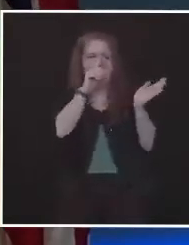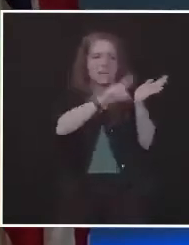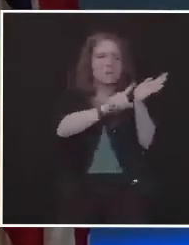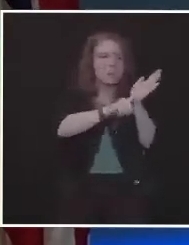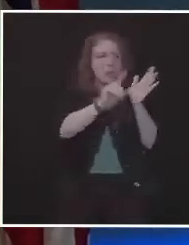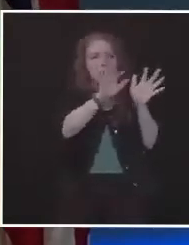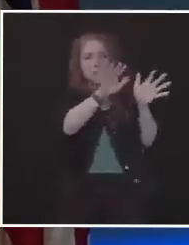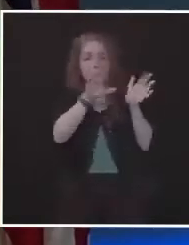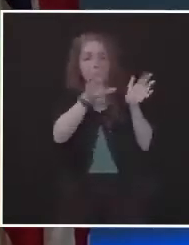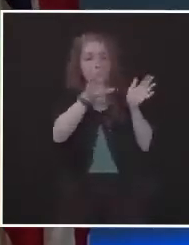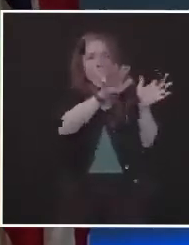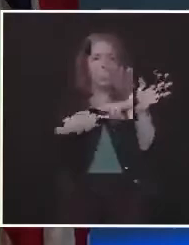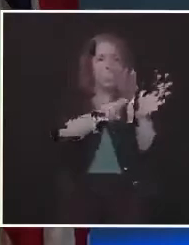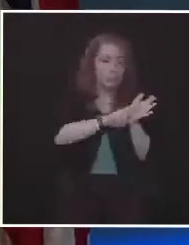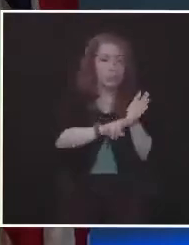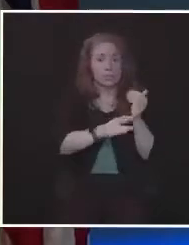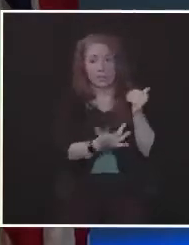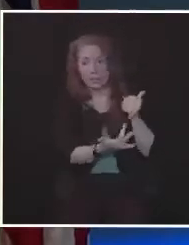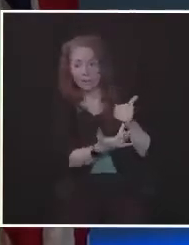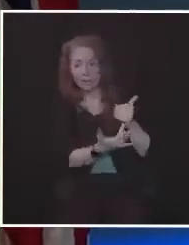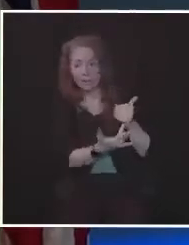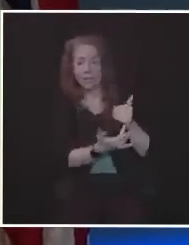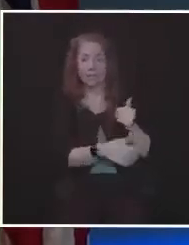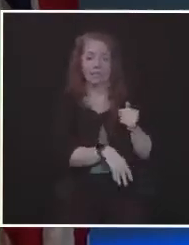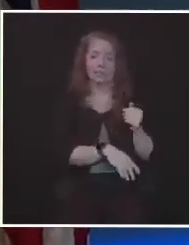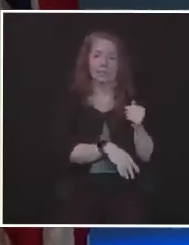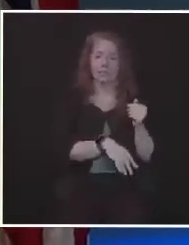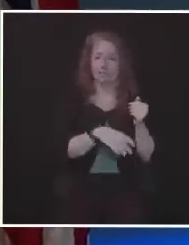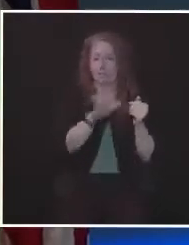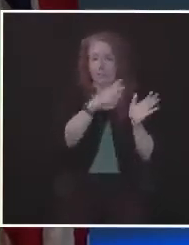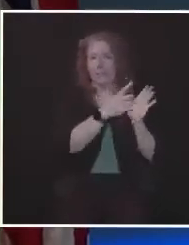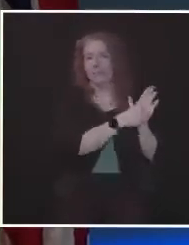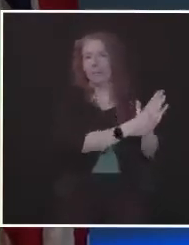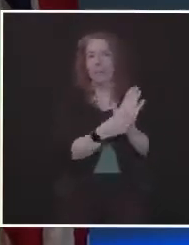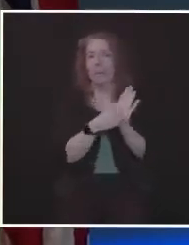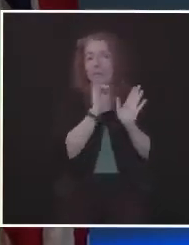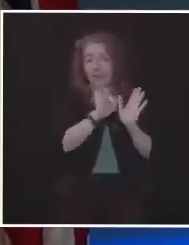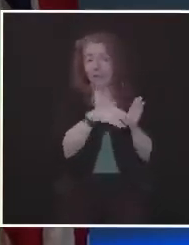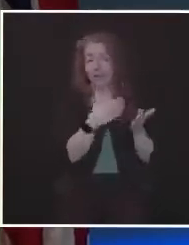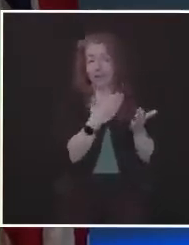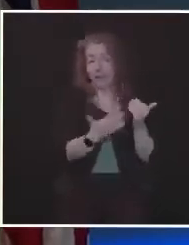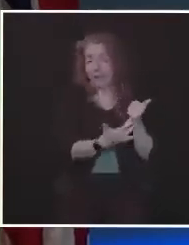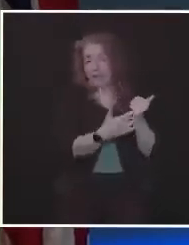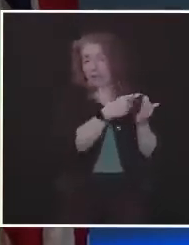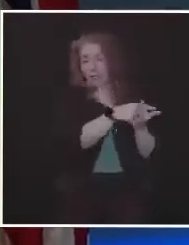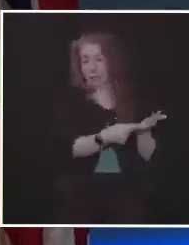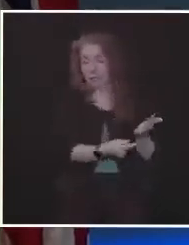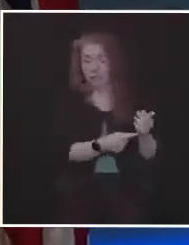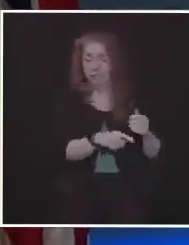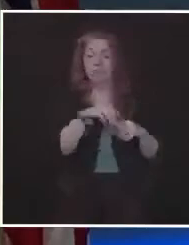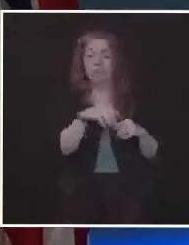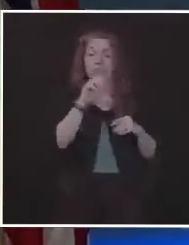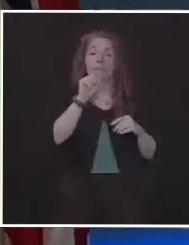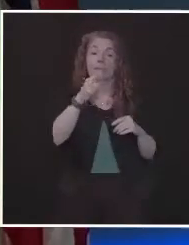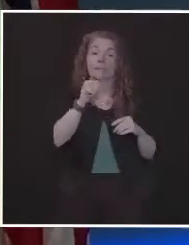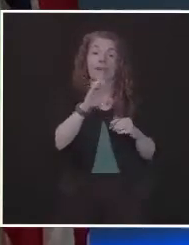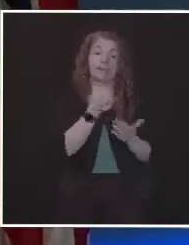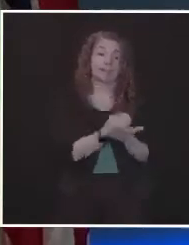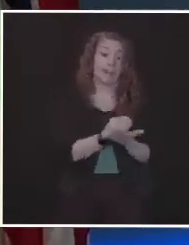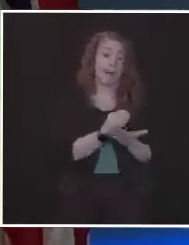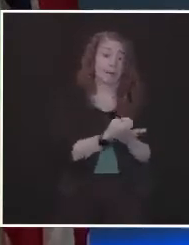research technology, demonstrations of that technology, space economy development,